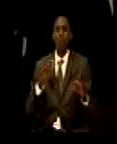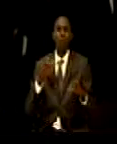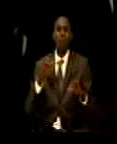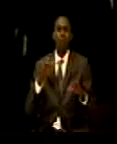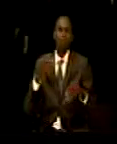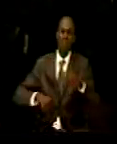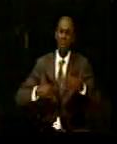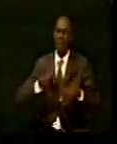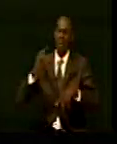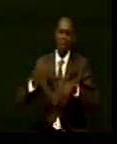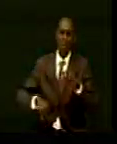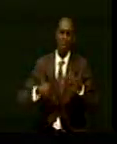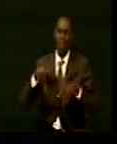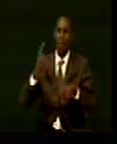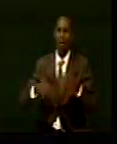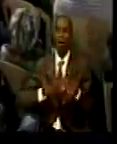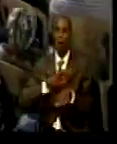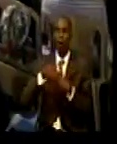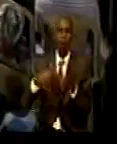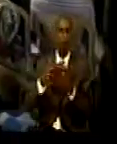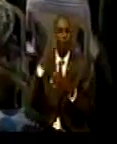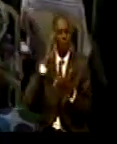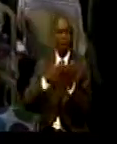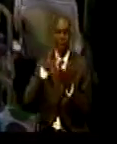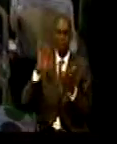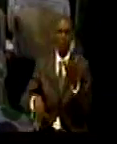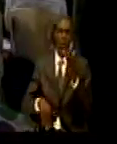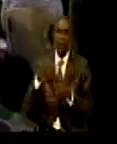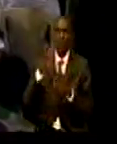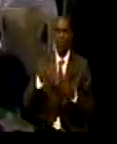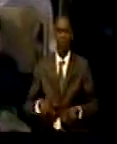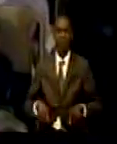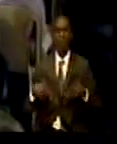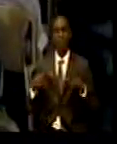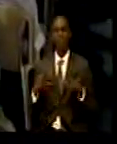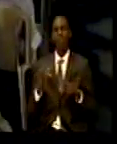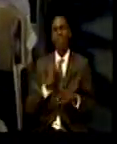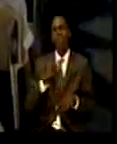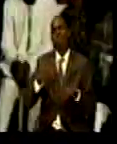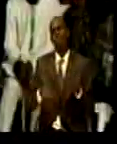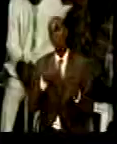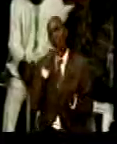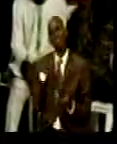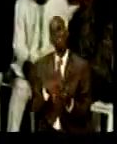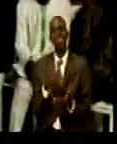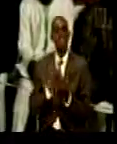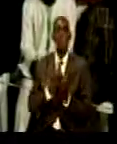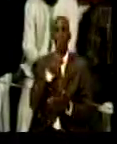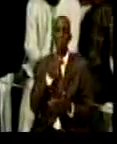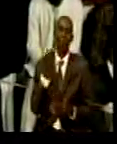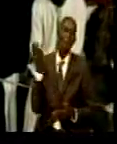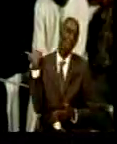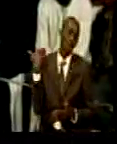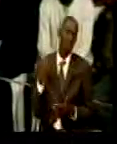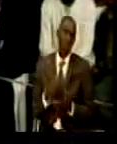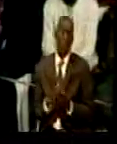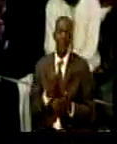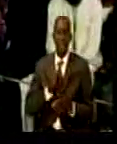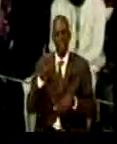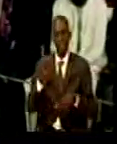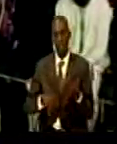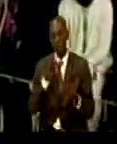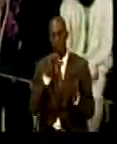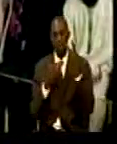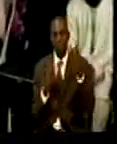cannot will vanish away from your life. I cannot stand, that will pass away. I cannot see, that will pass